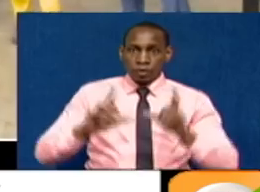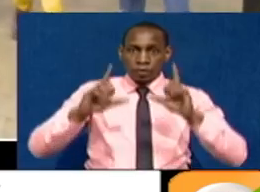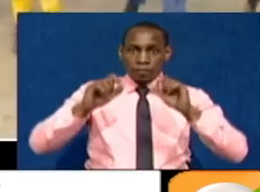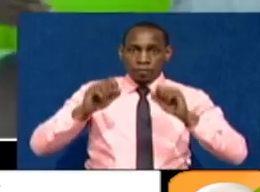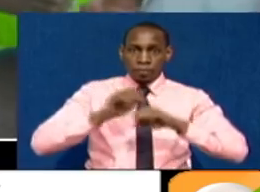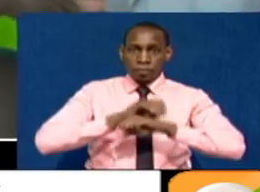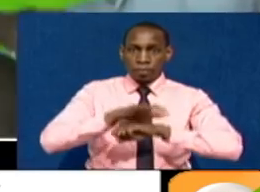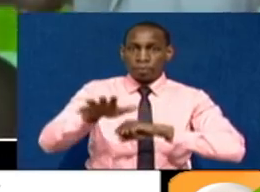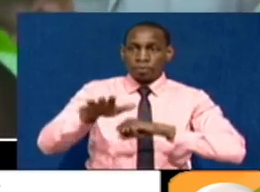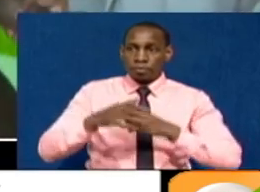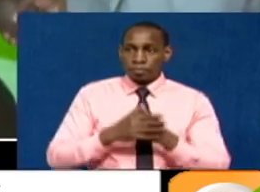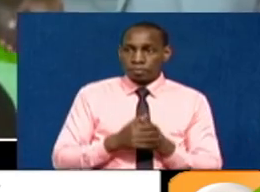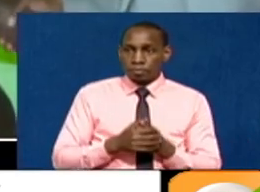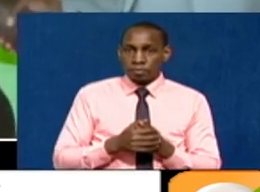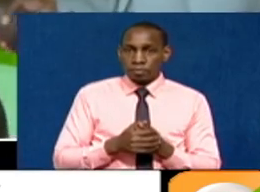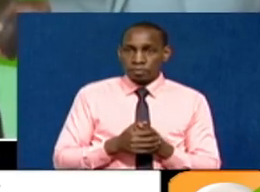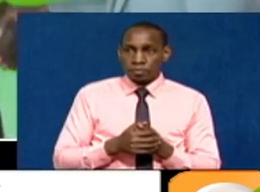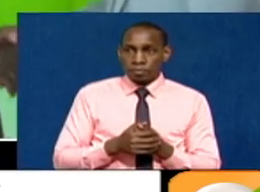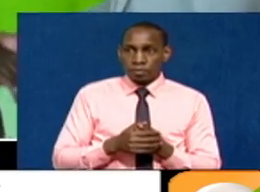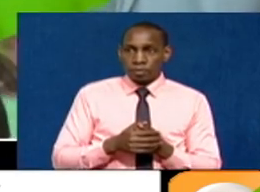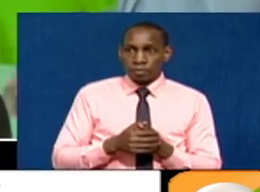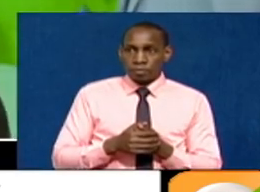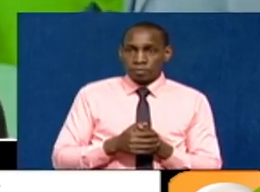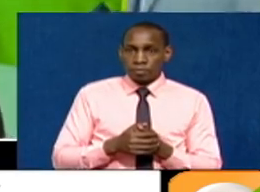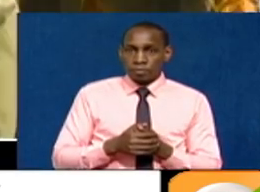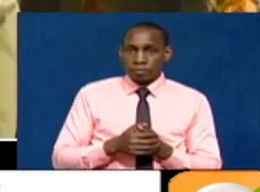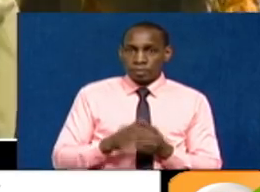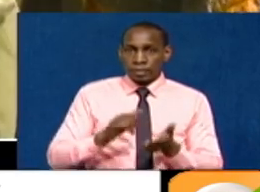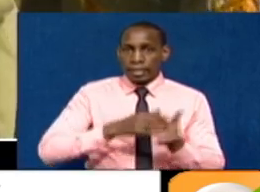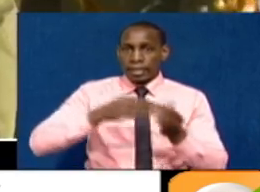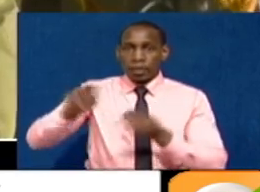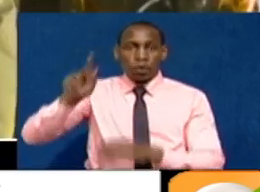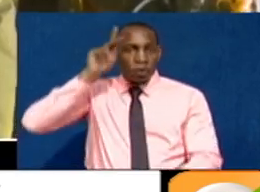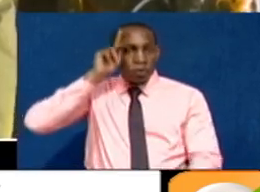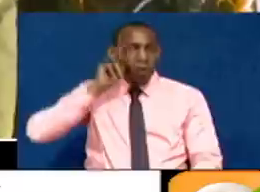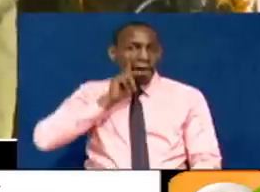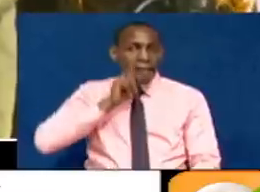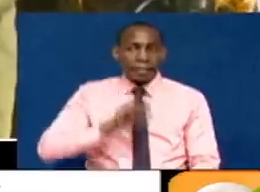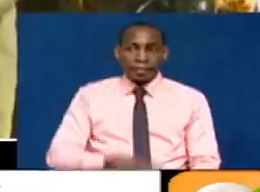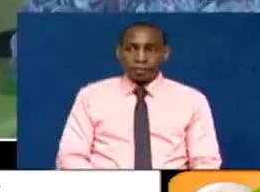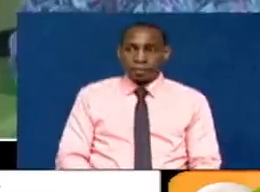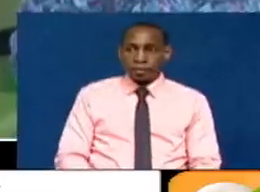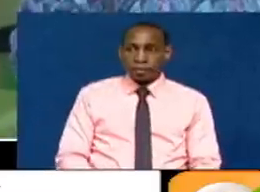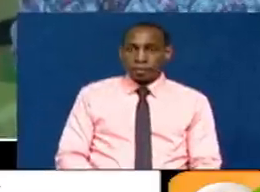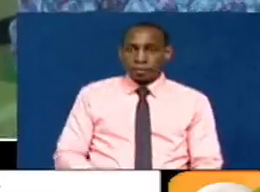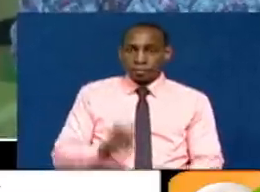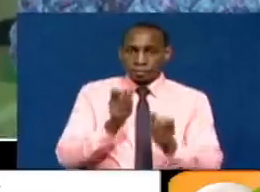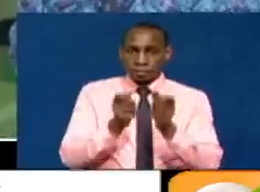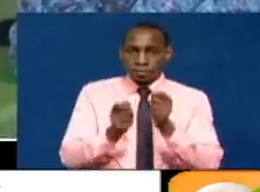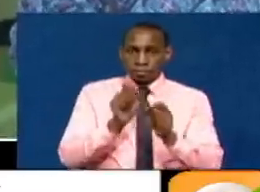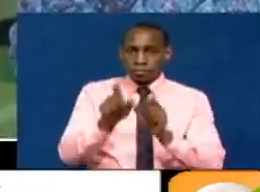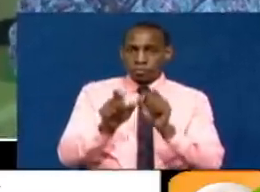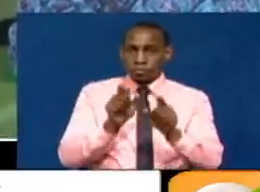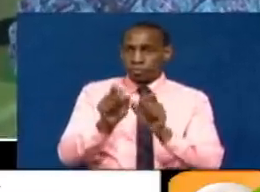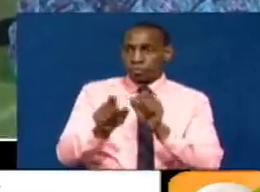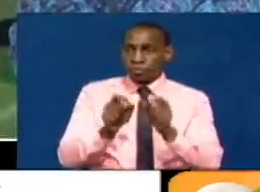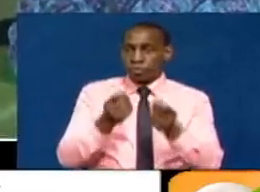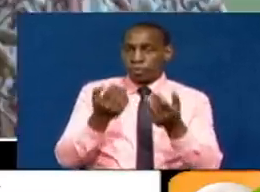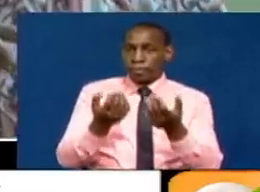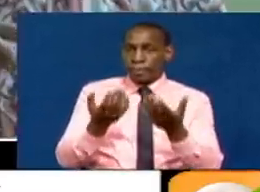and we were told that she was moving to Karen, there were a lot of SMSs and